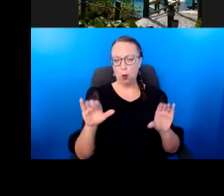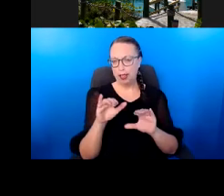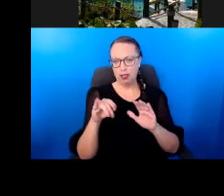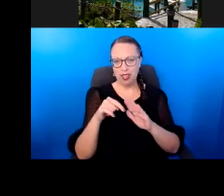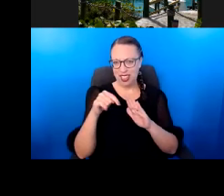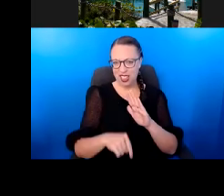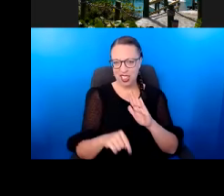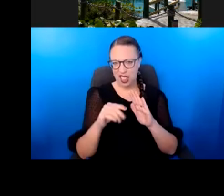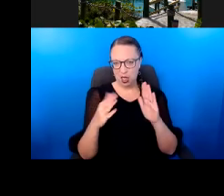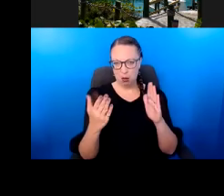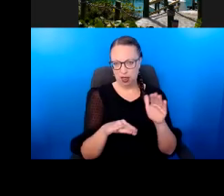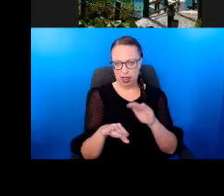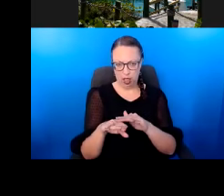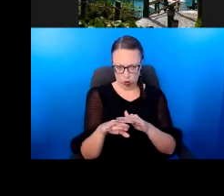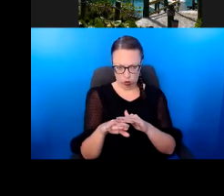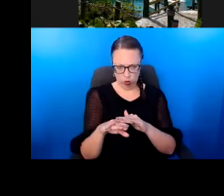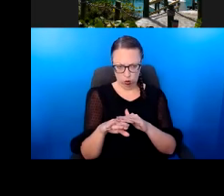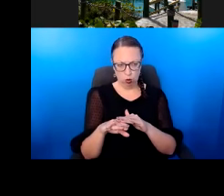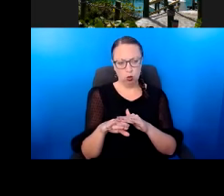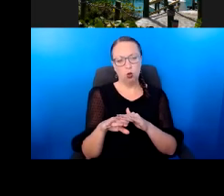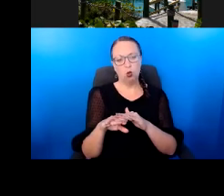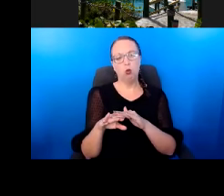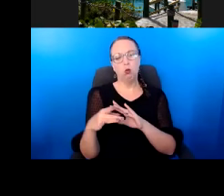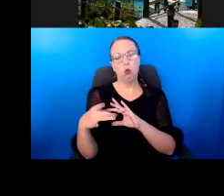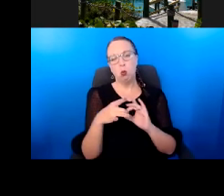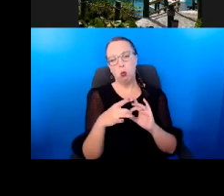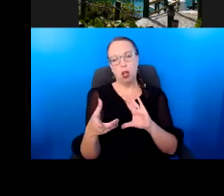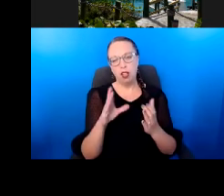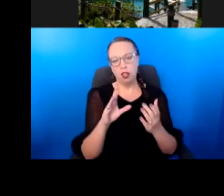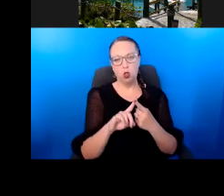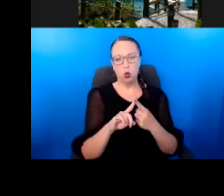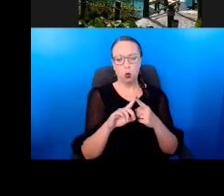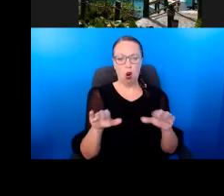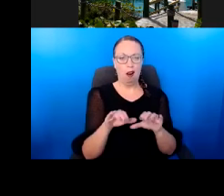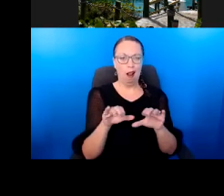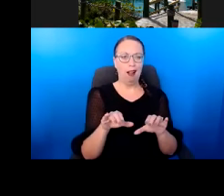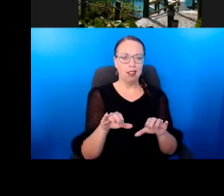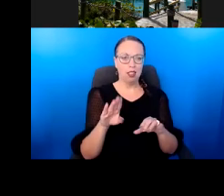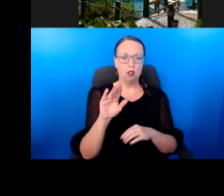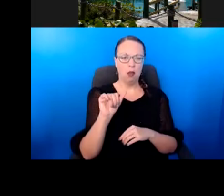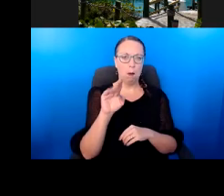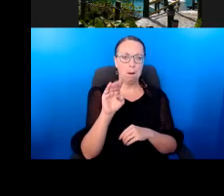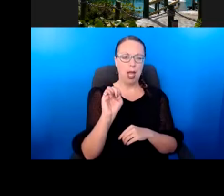to our active baseline, which is we just ask people to wiggle their toes.